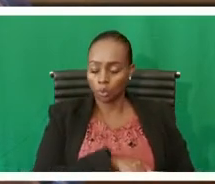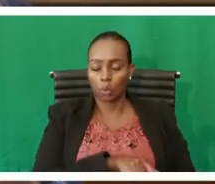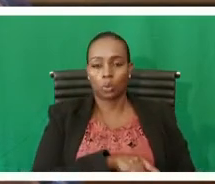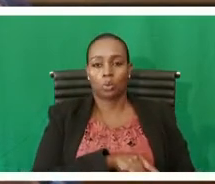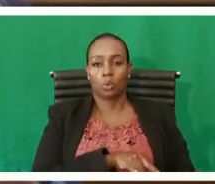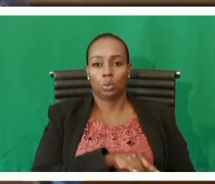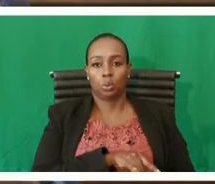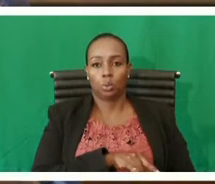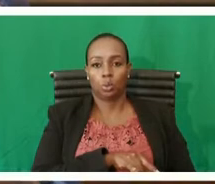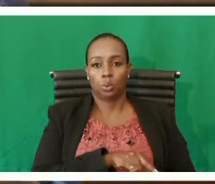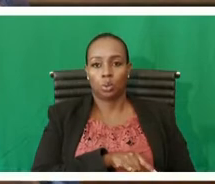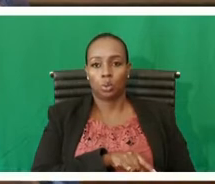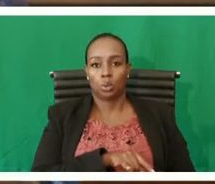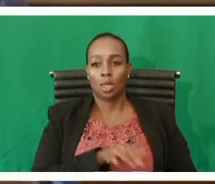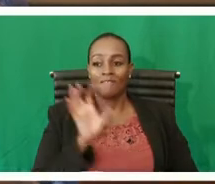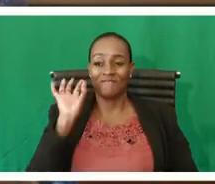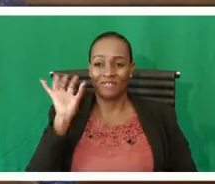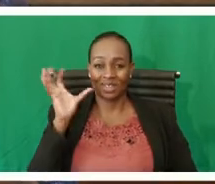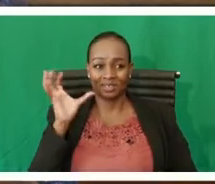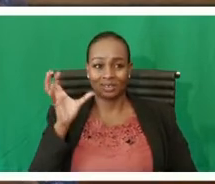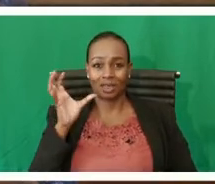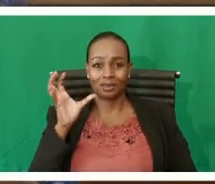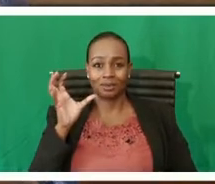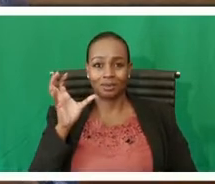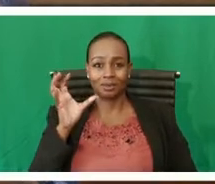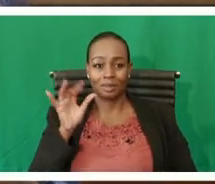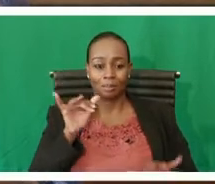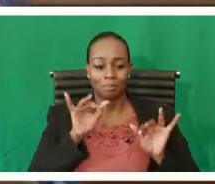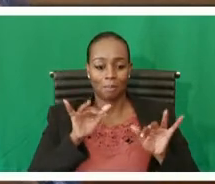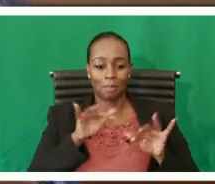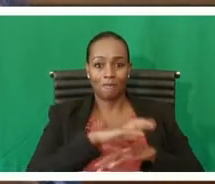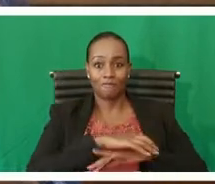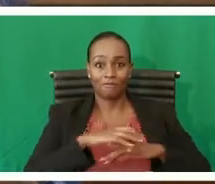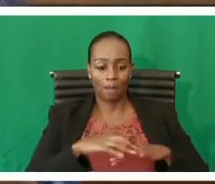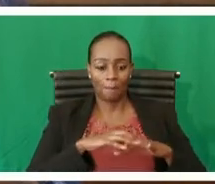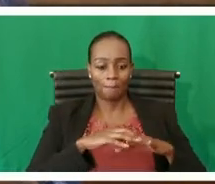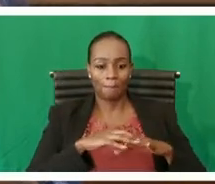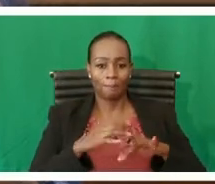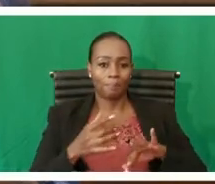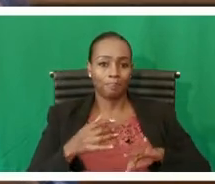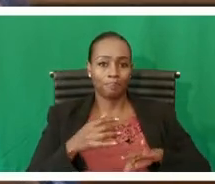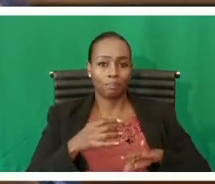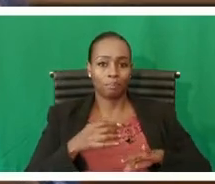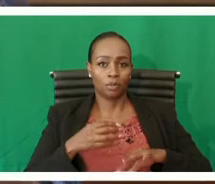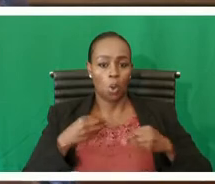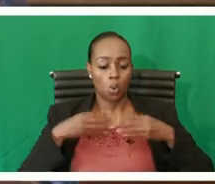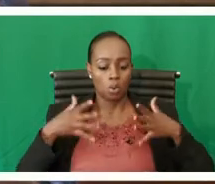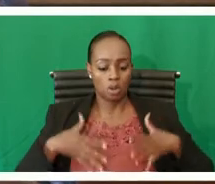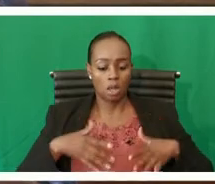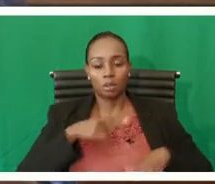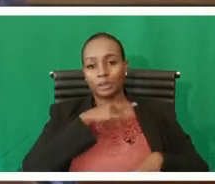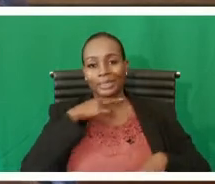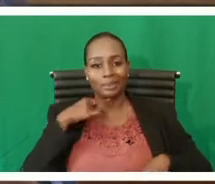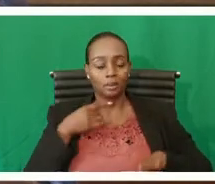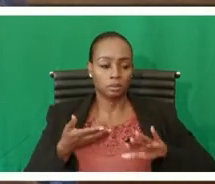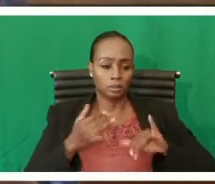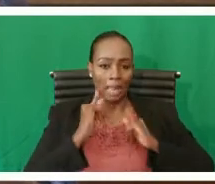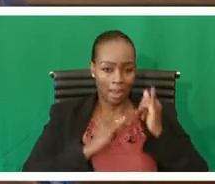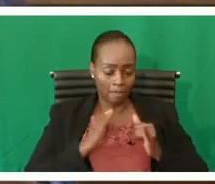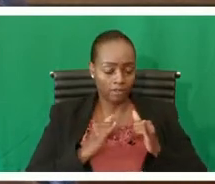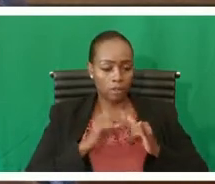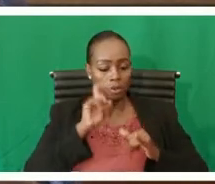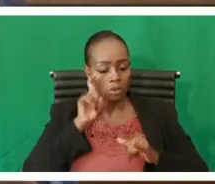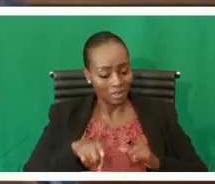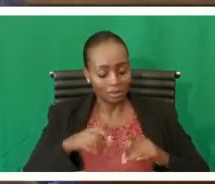11 last year, Yahubula Boraplasi Barunaba Blau. it is not right. This thing here divide. We must stop